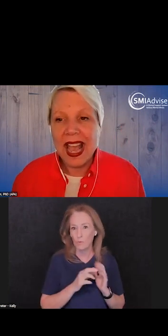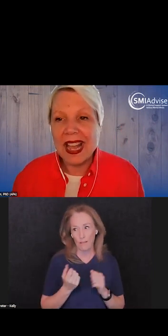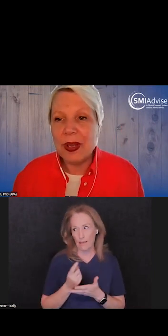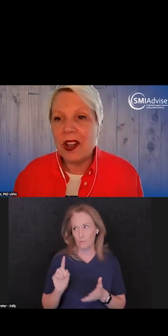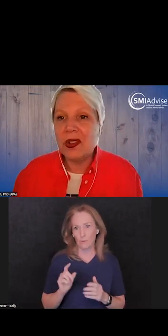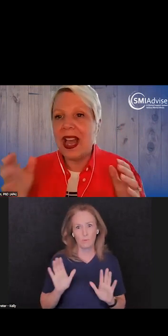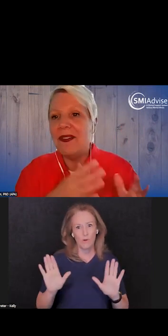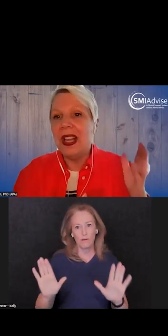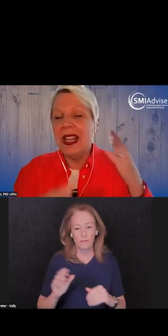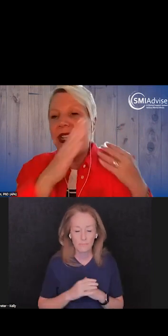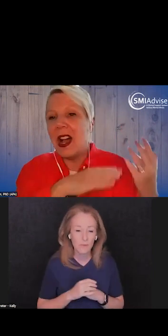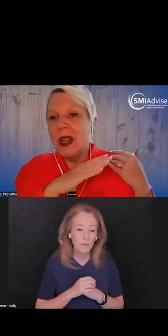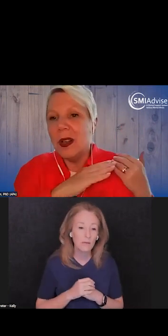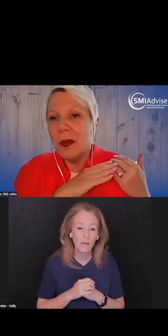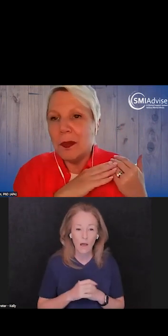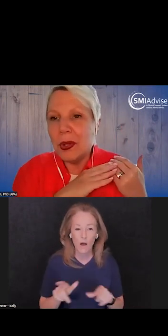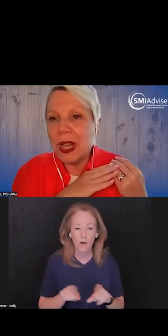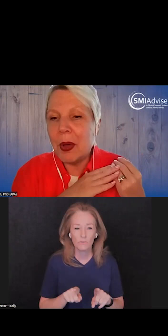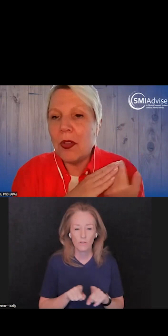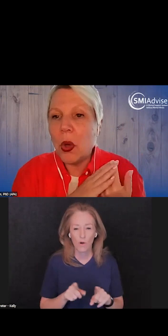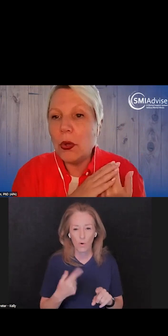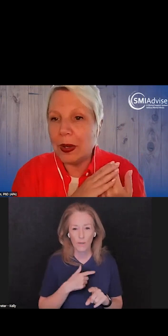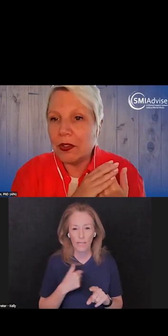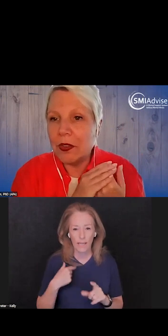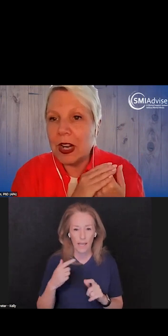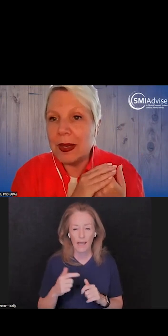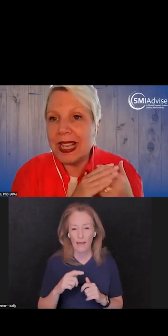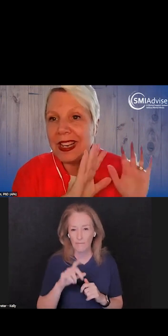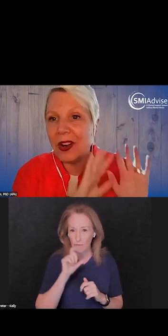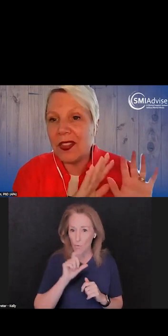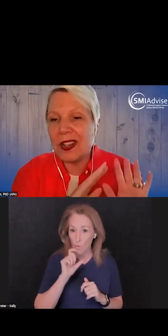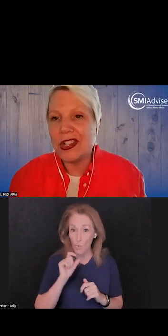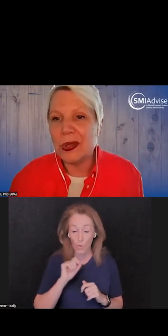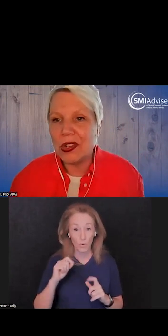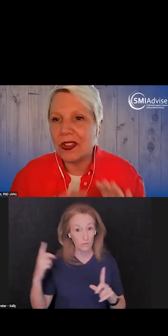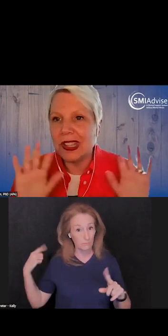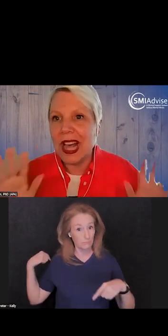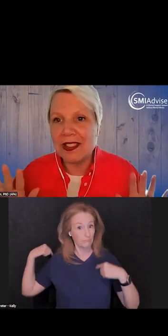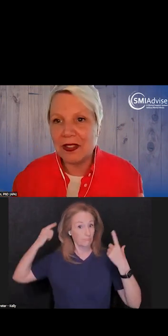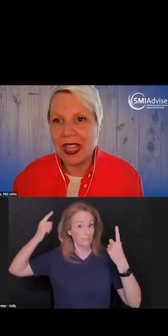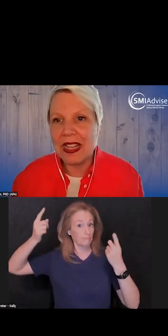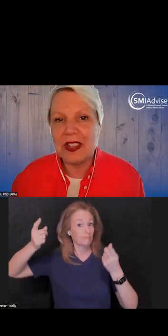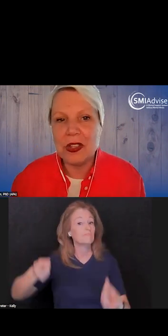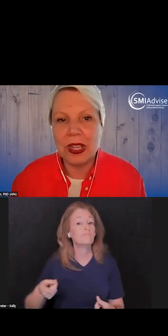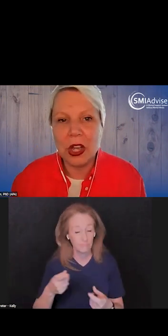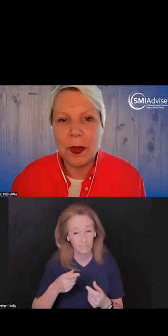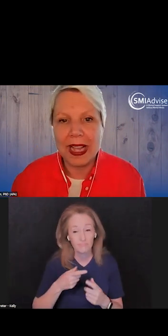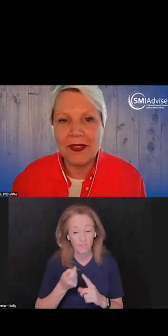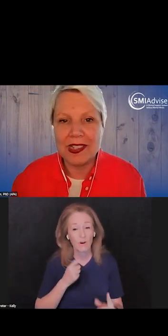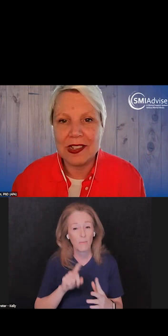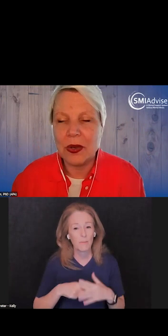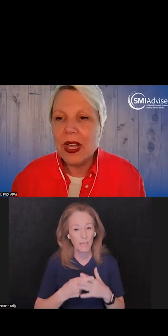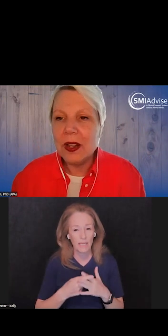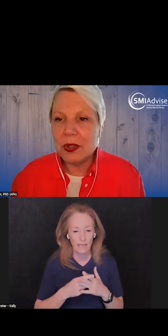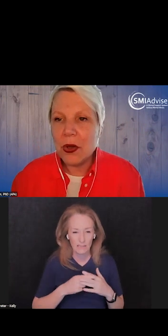it. And we also have now pulled up all the old ones from the very beginning are on there too. So there's lots of things that you can go back